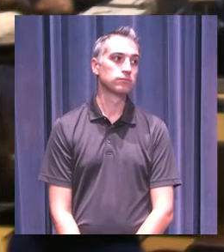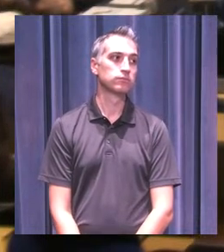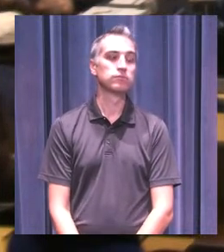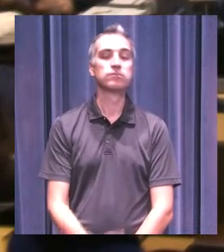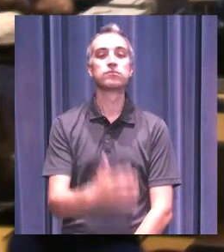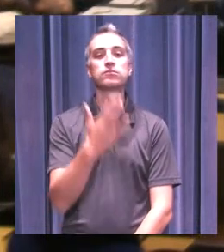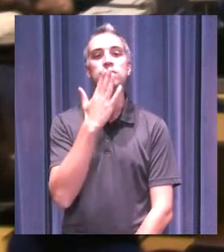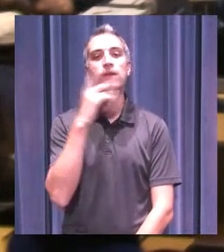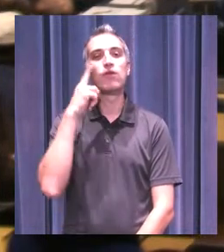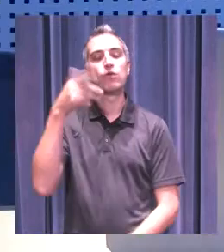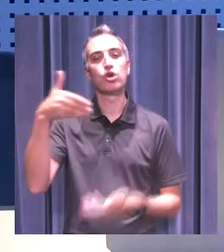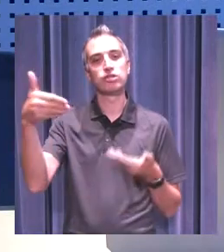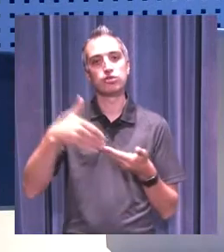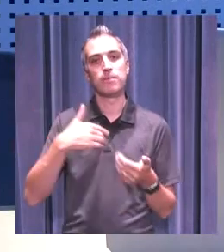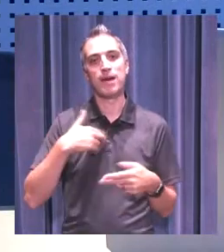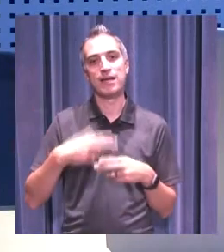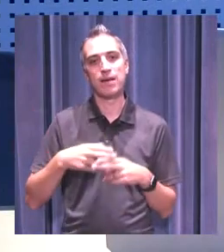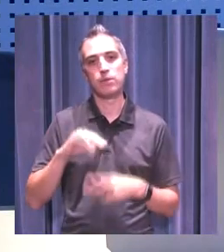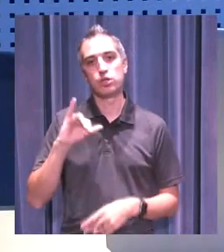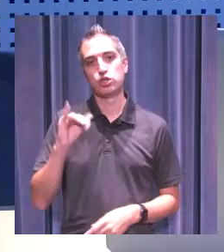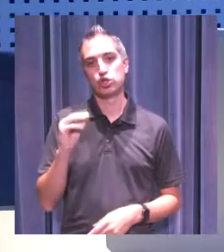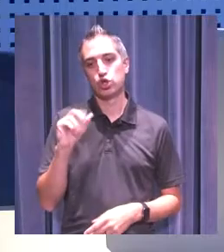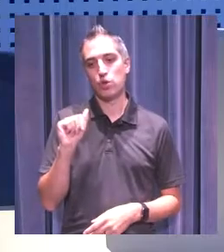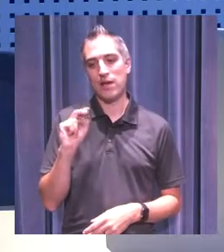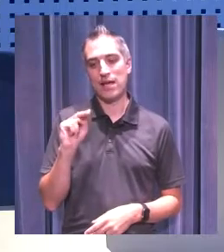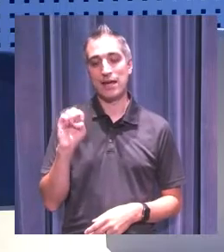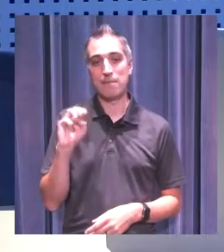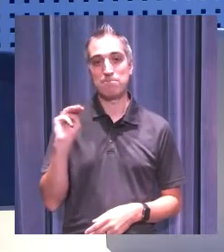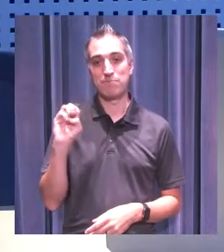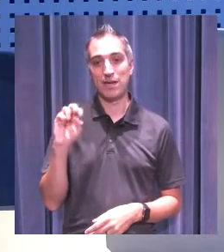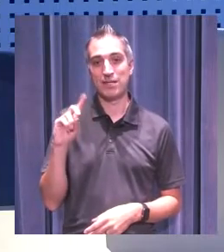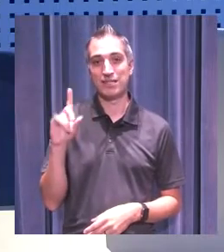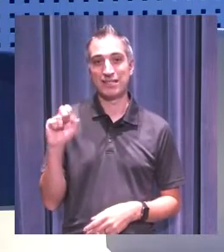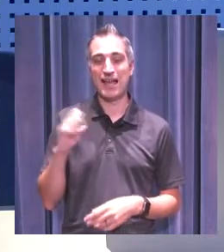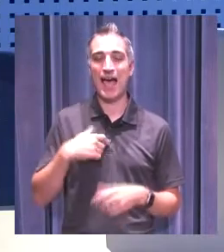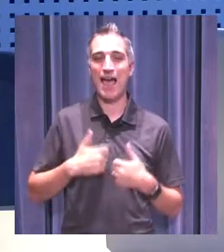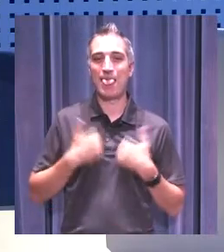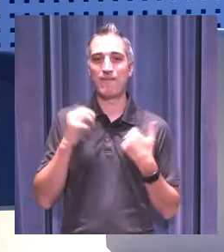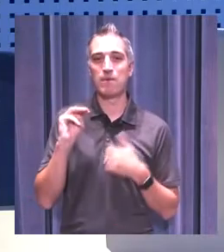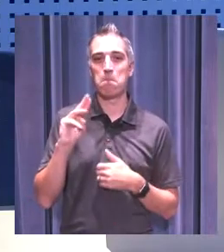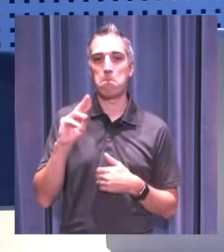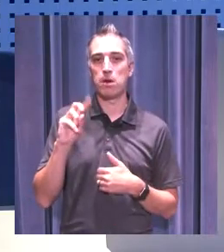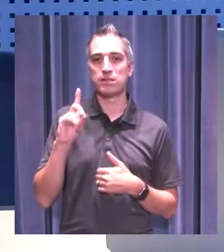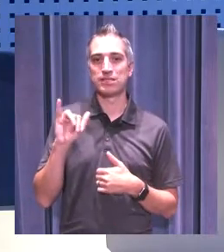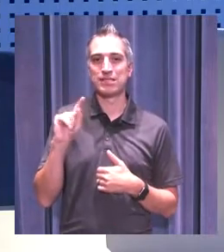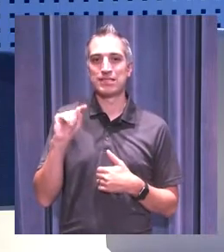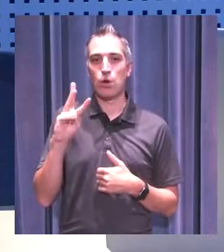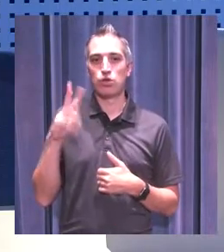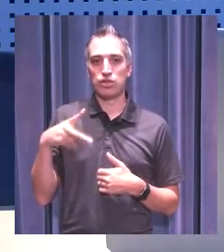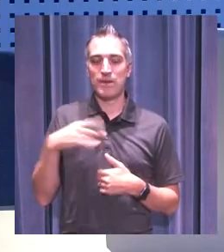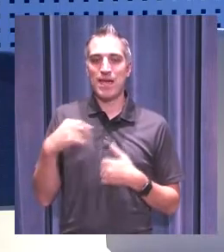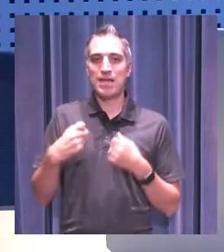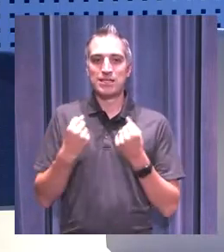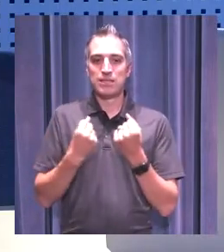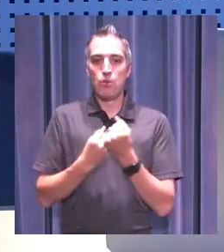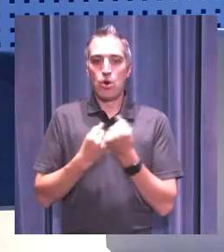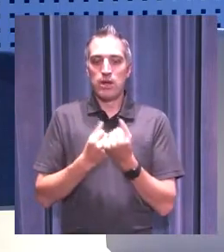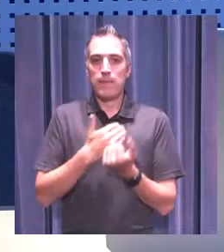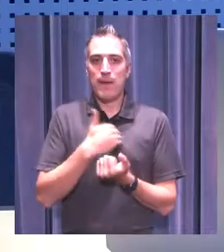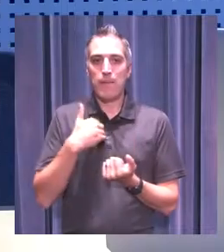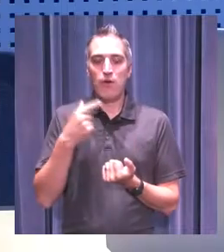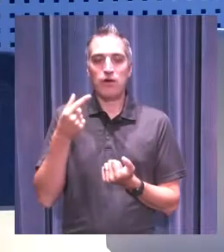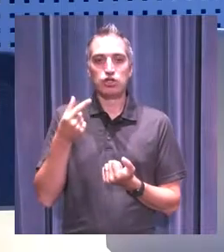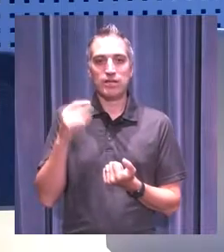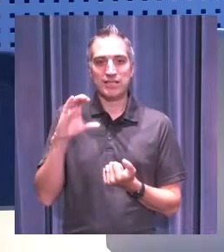Thank you for that introduction. Again, my name is Joanne Mendy, and I am a resident of Mundy Township and also a supporting member of the